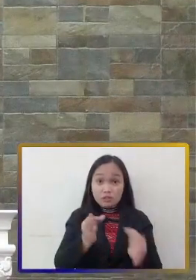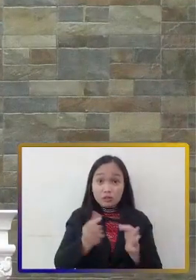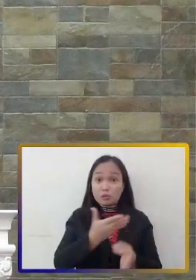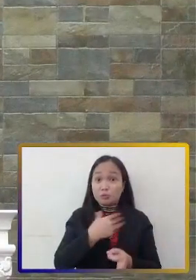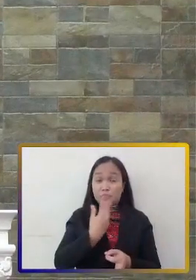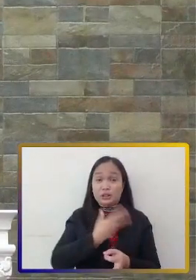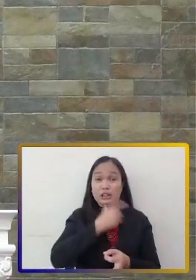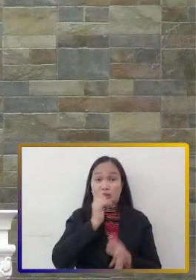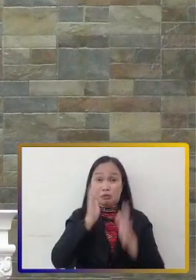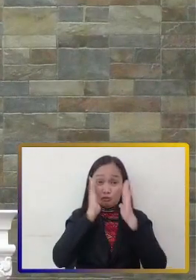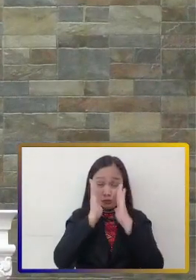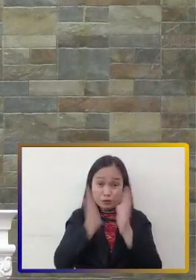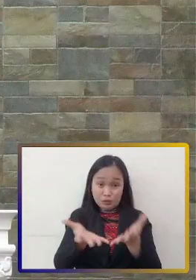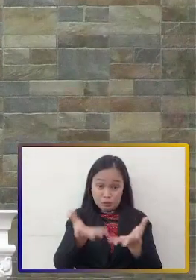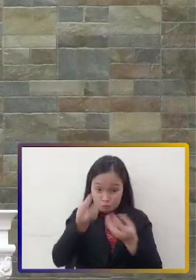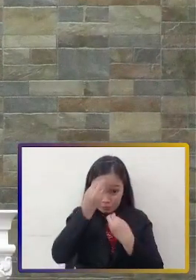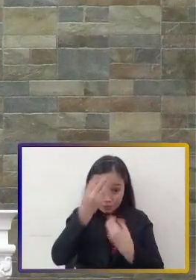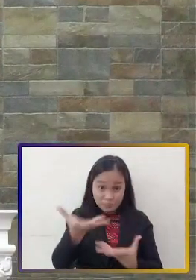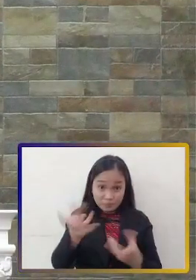this, huh,